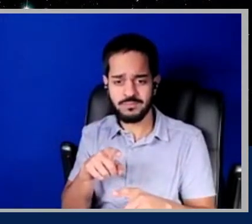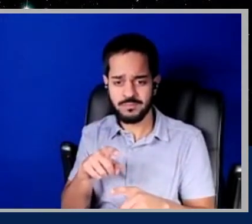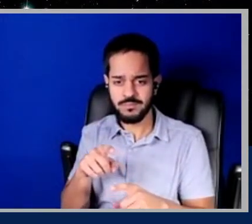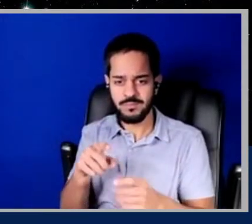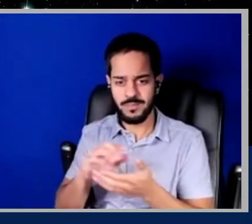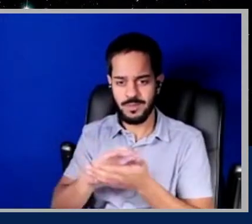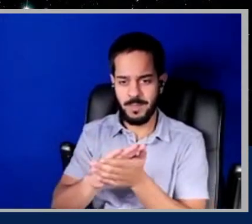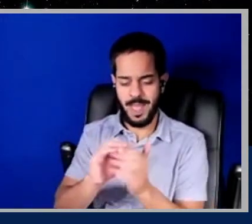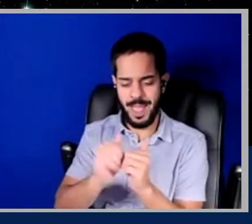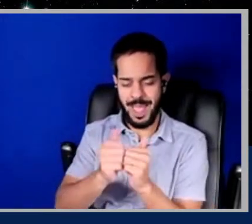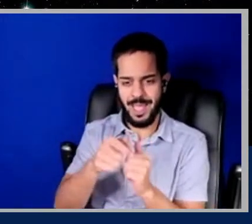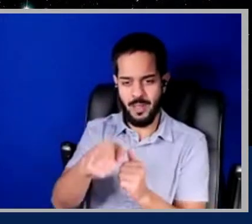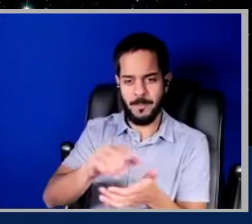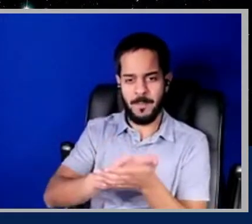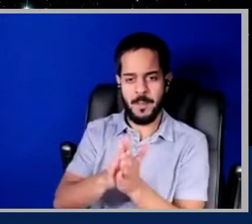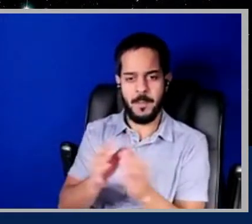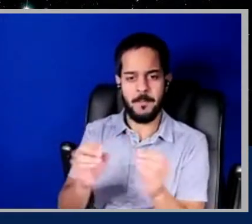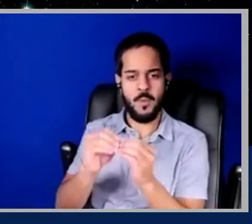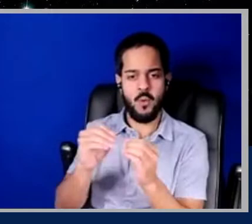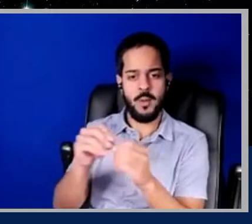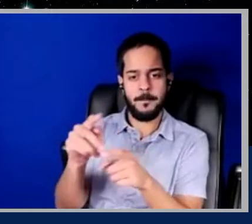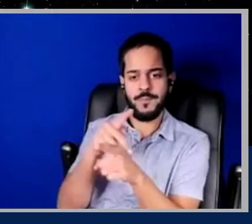professionalize, I think, the value